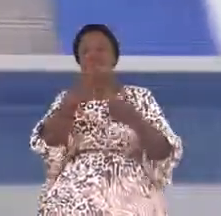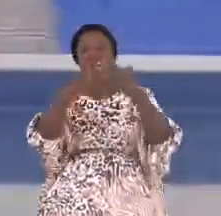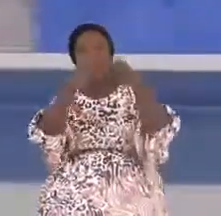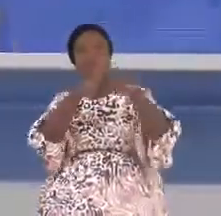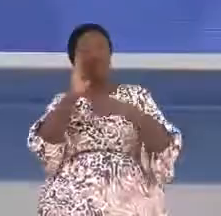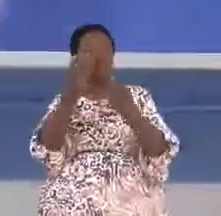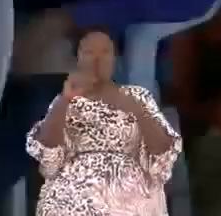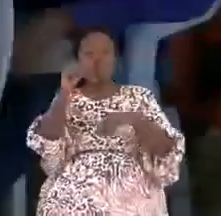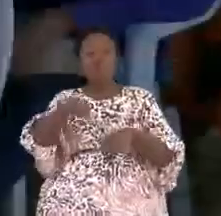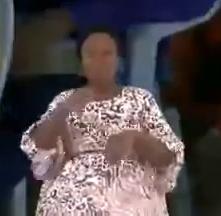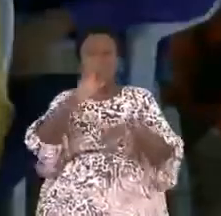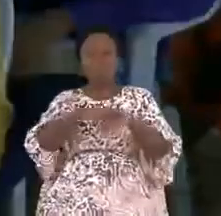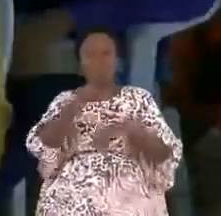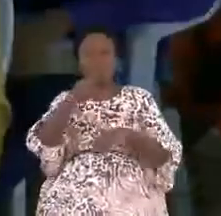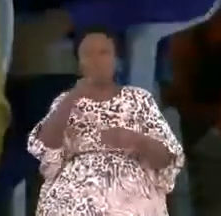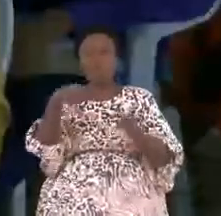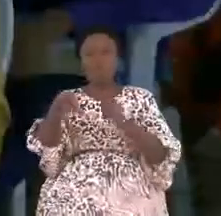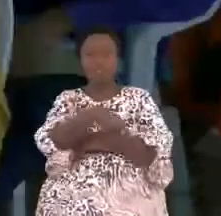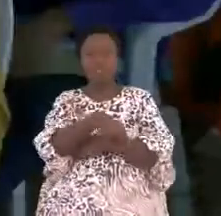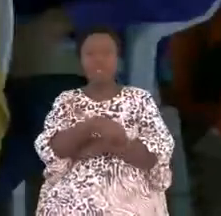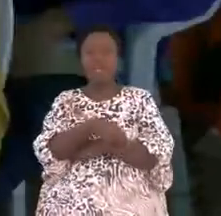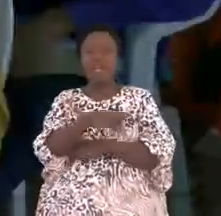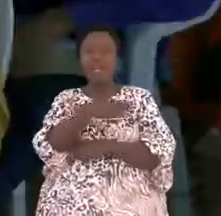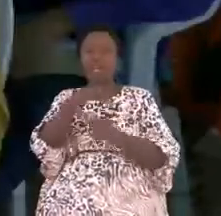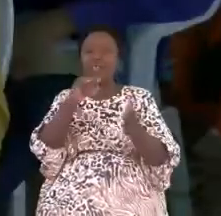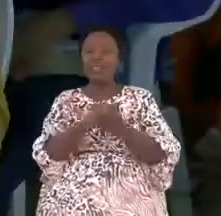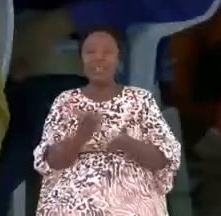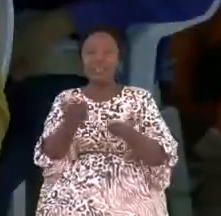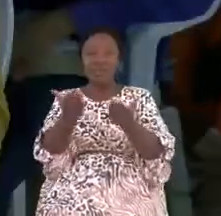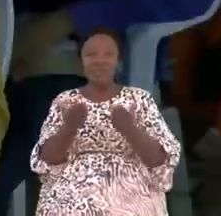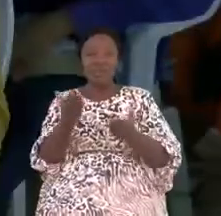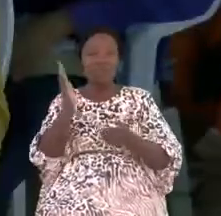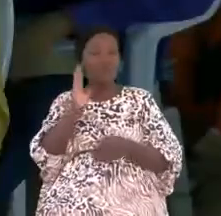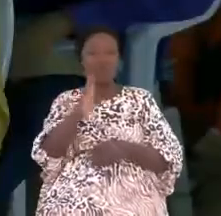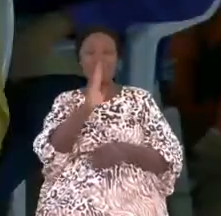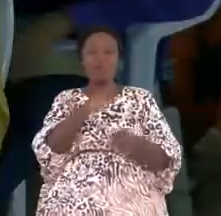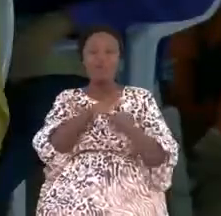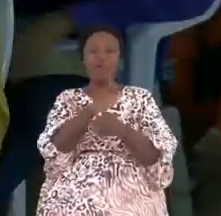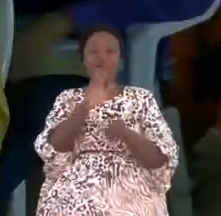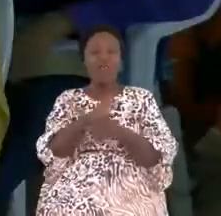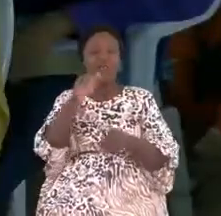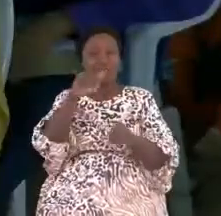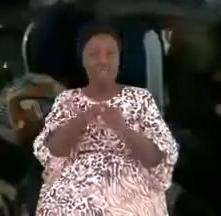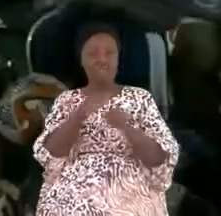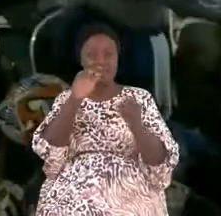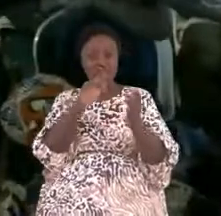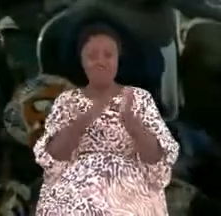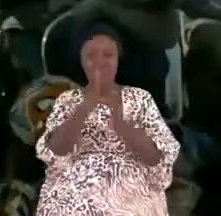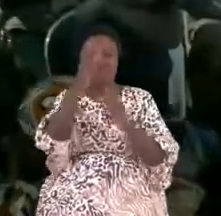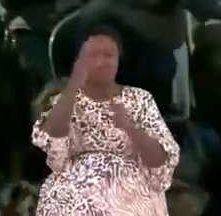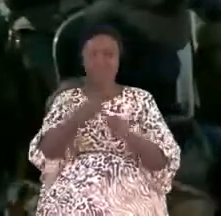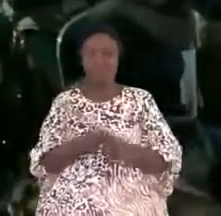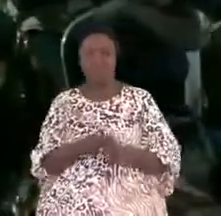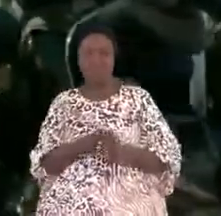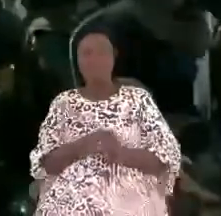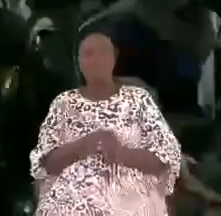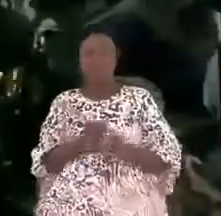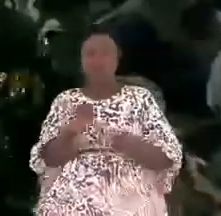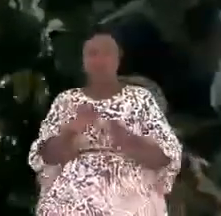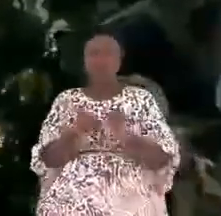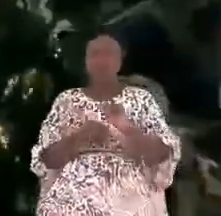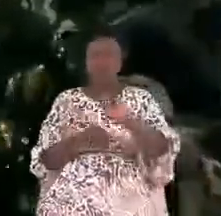today and that longing will be fulfilled in jesus name number